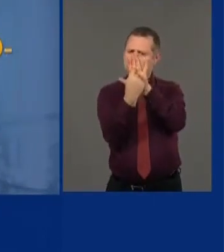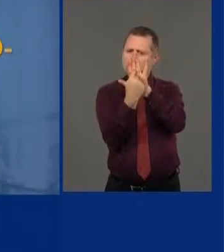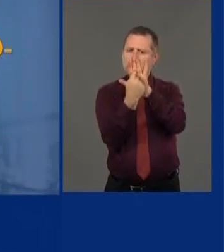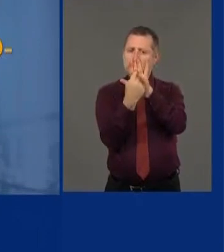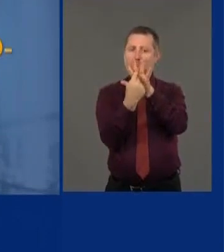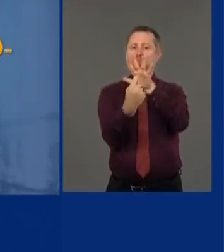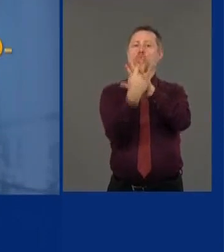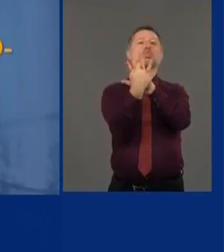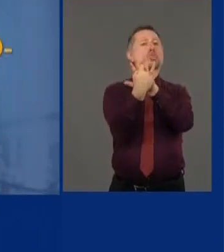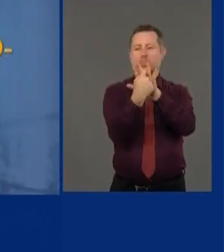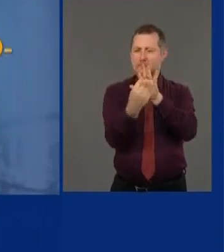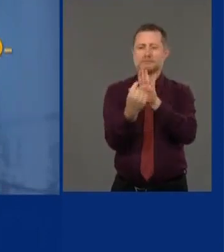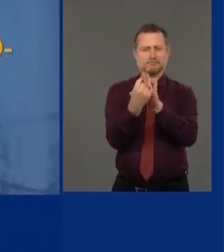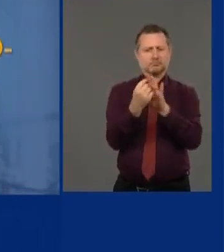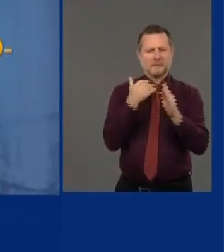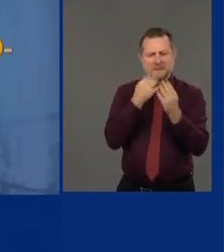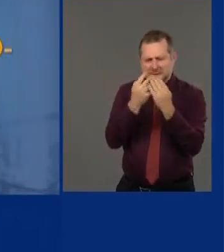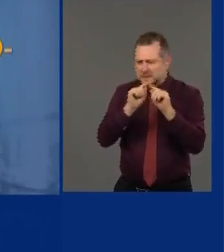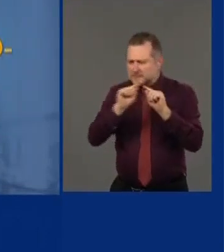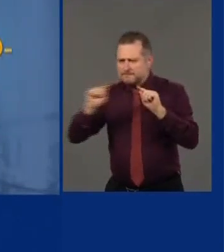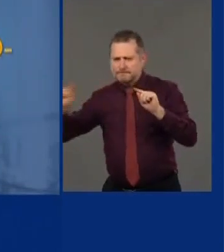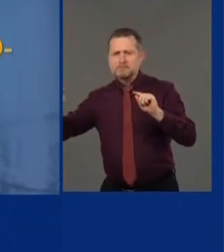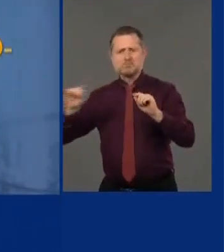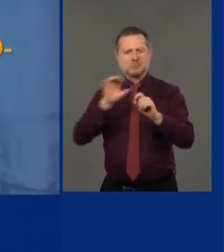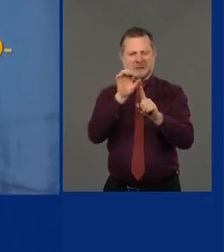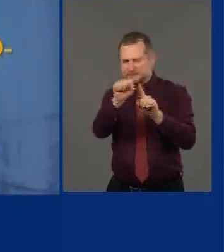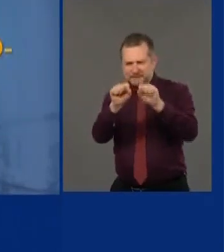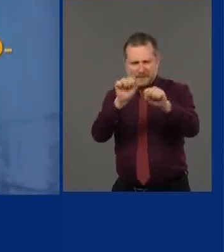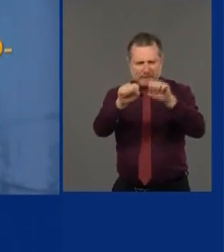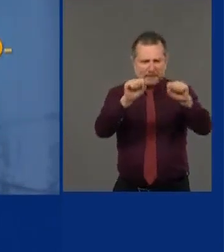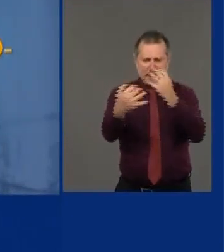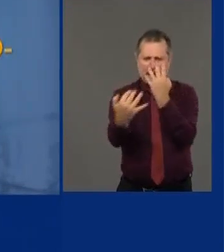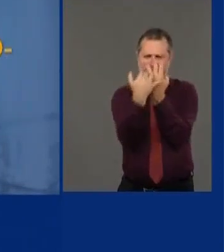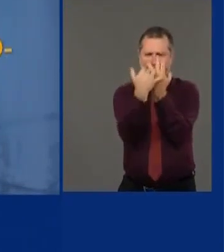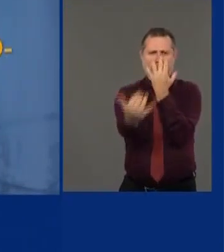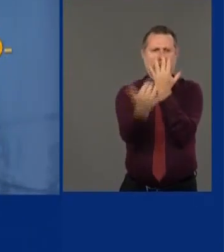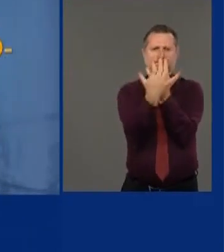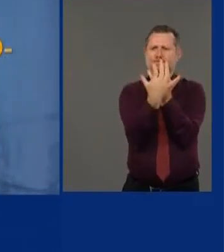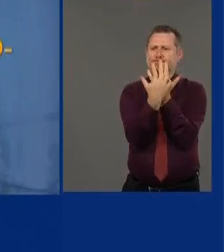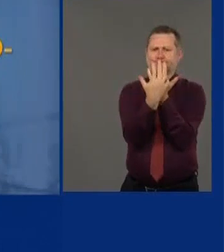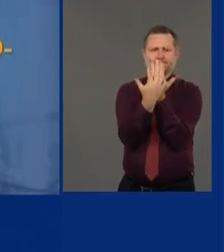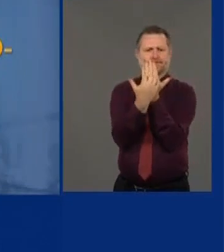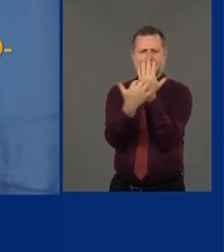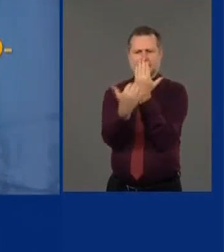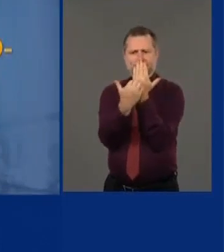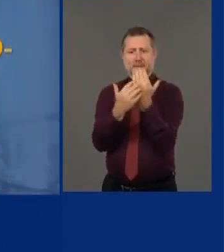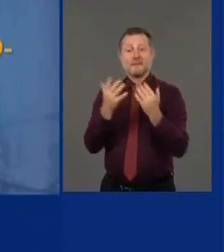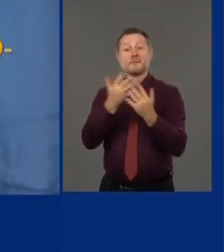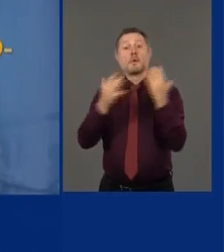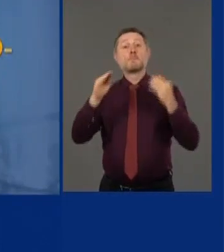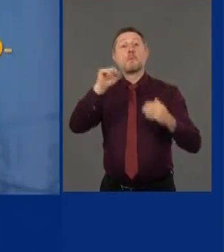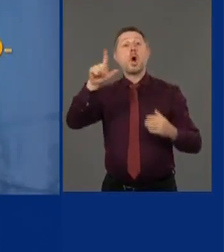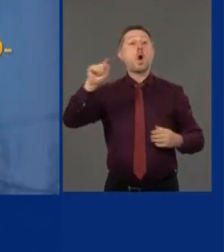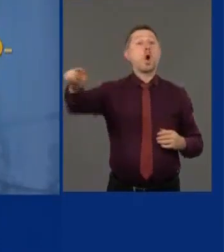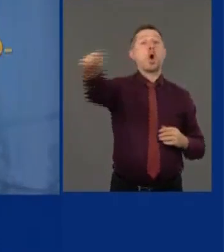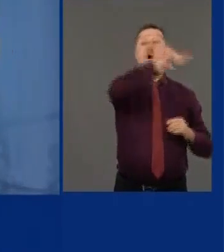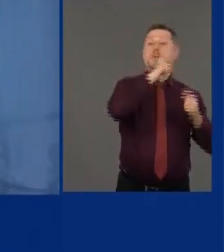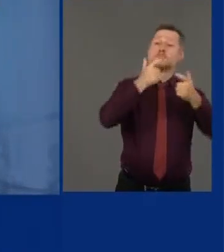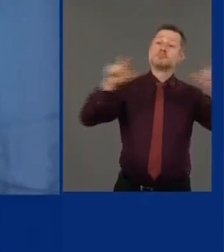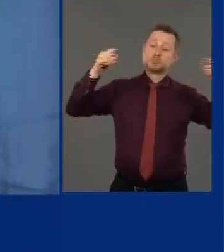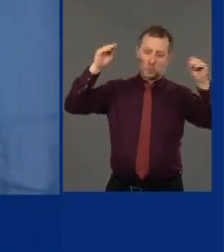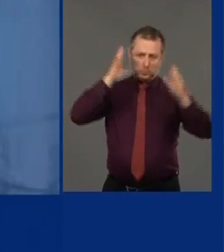filter out and catch the COVID virus. For large mall reopenings, which we haven't done yet, but we're going to make